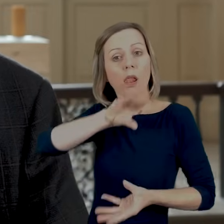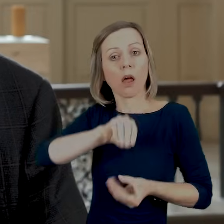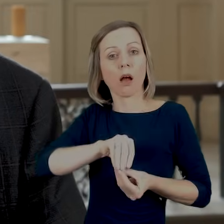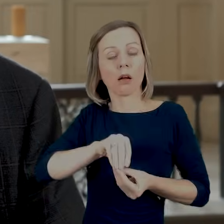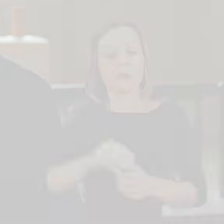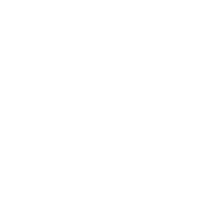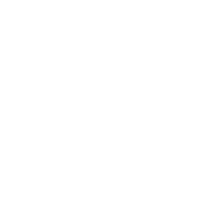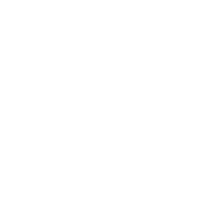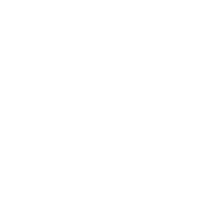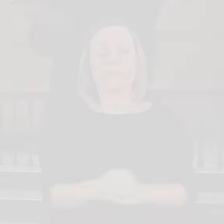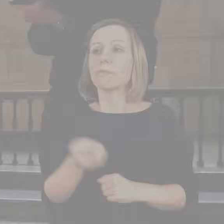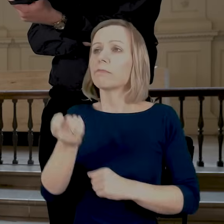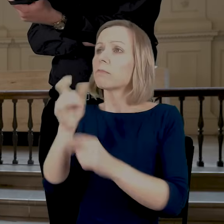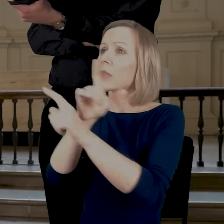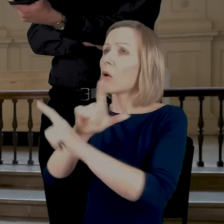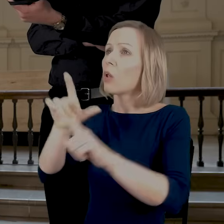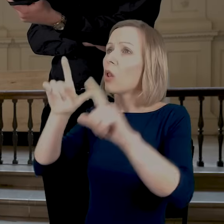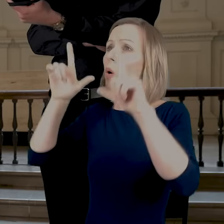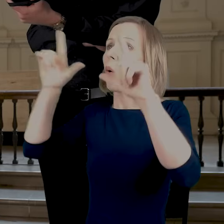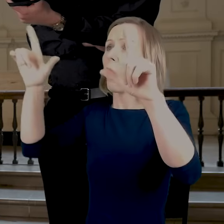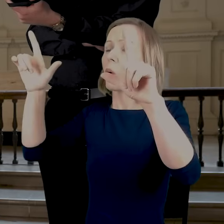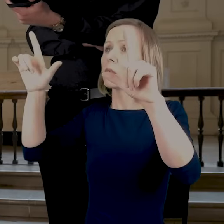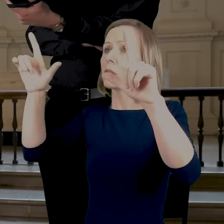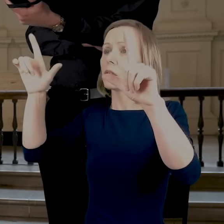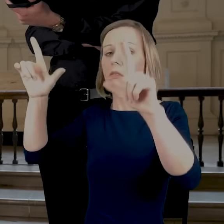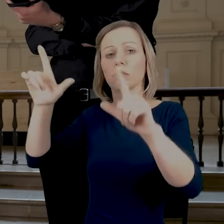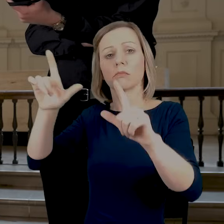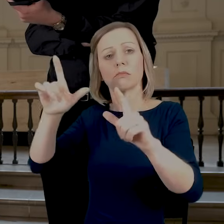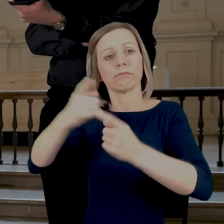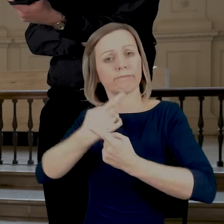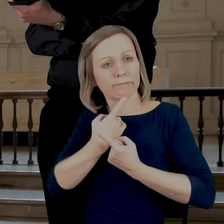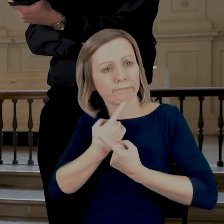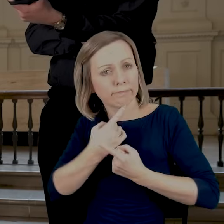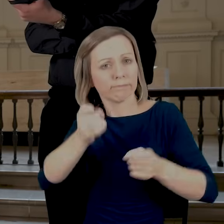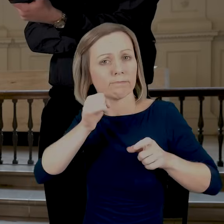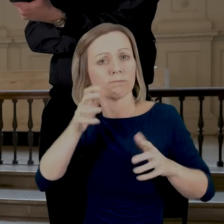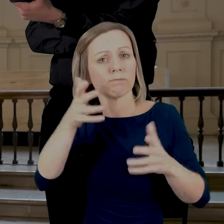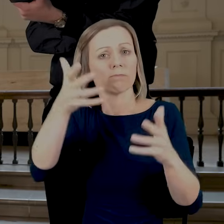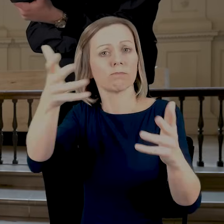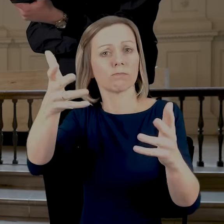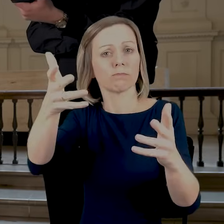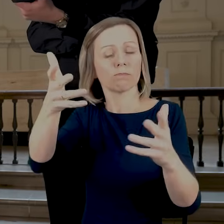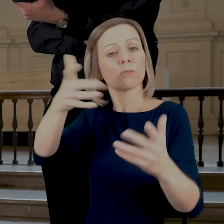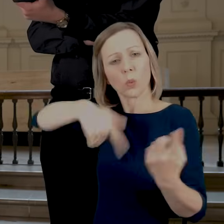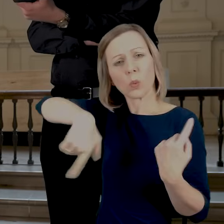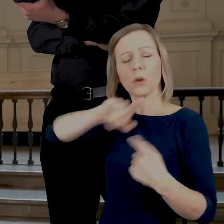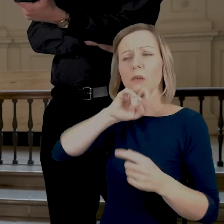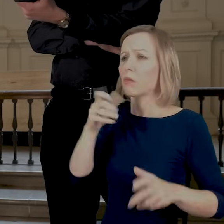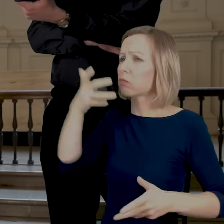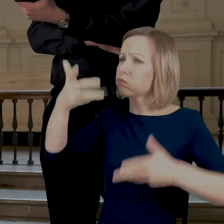Amen. O Lord, open our lips, and